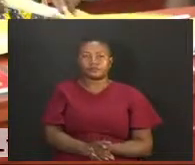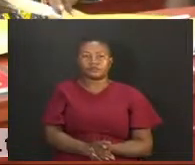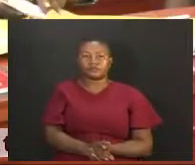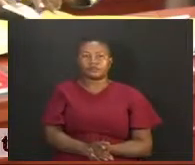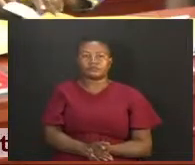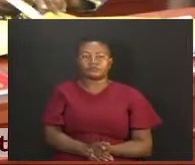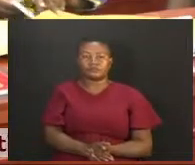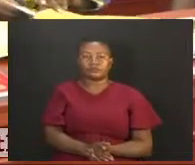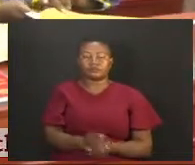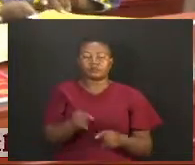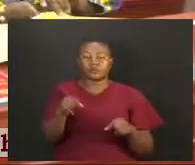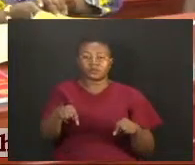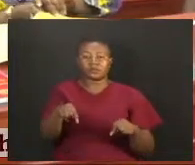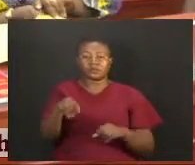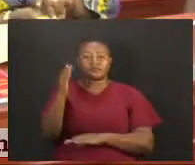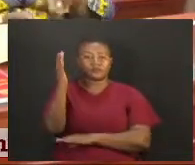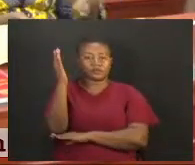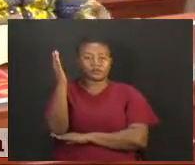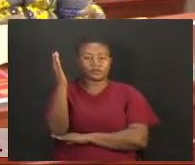this afternoon